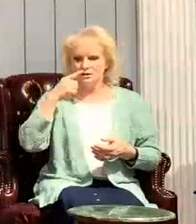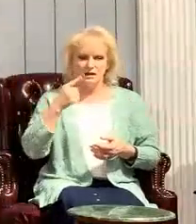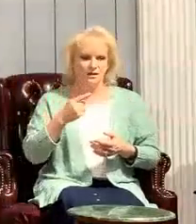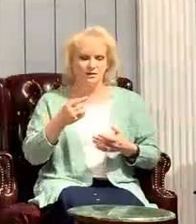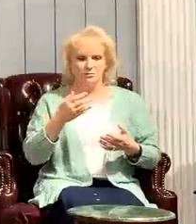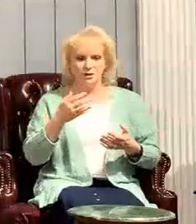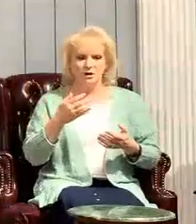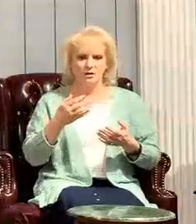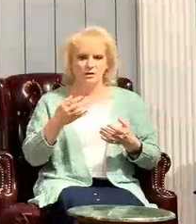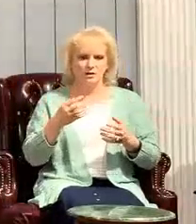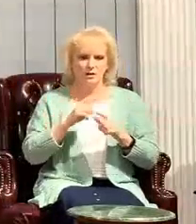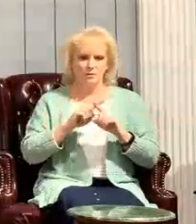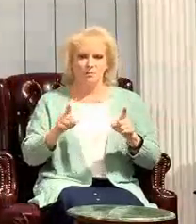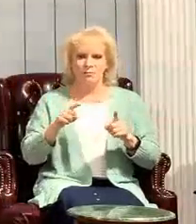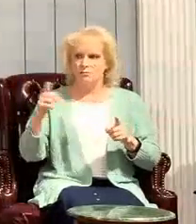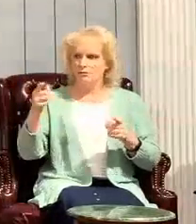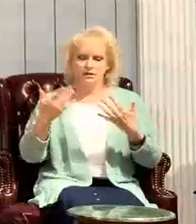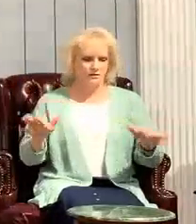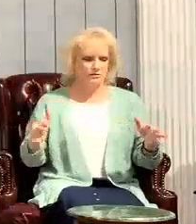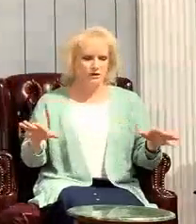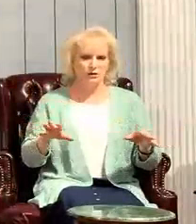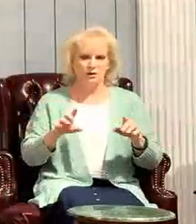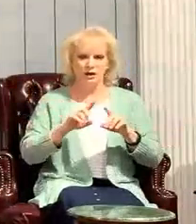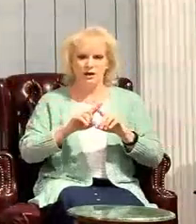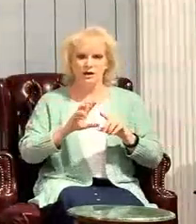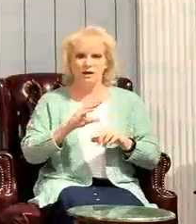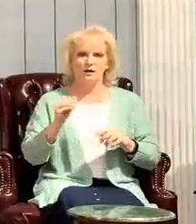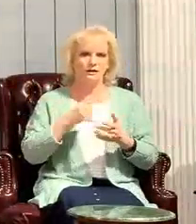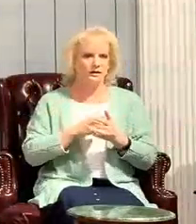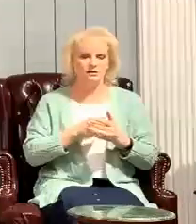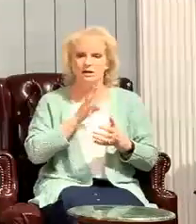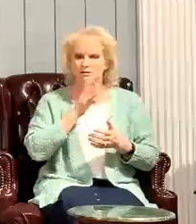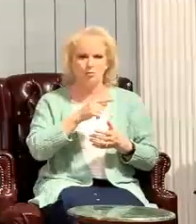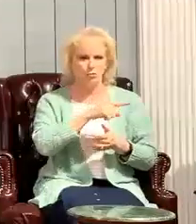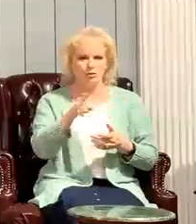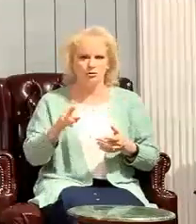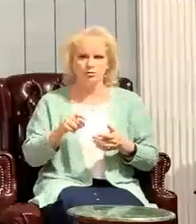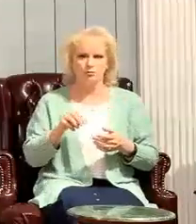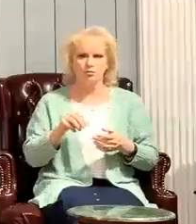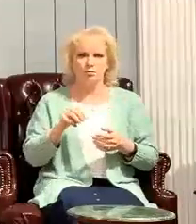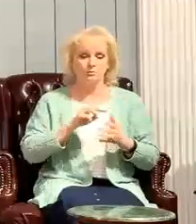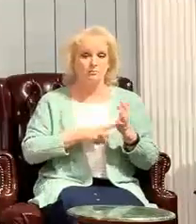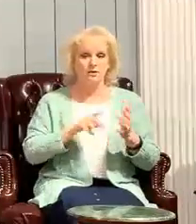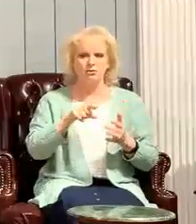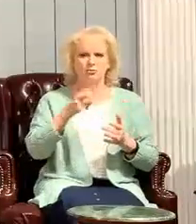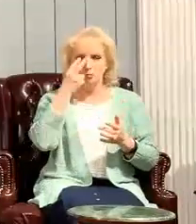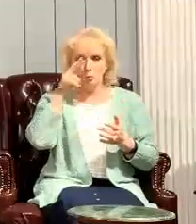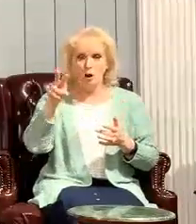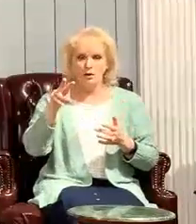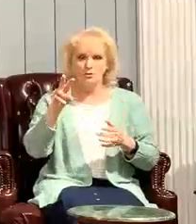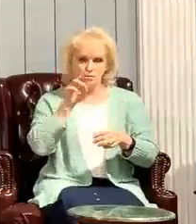he gets done, and it has not spoken to you at all. You watch the service.